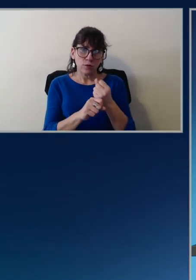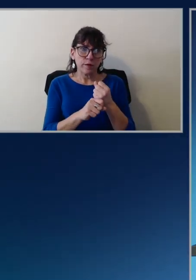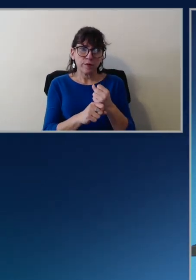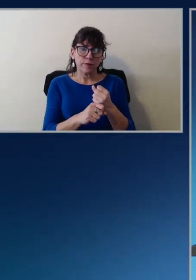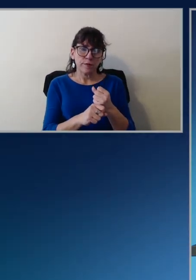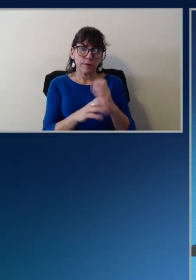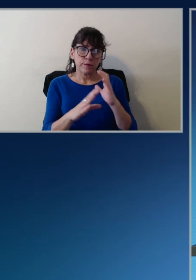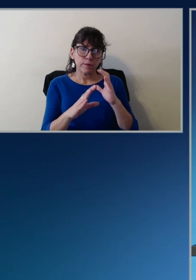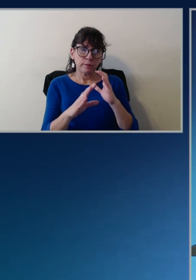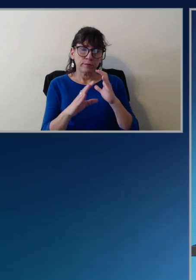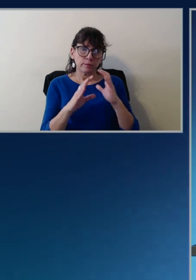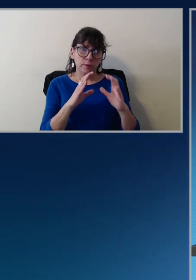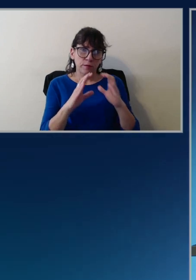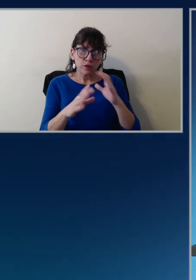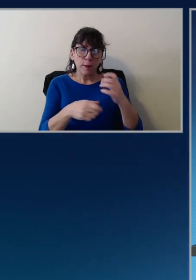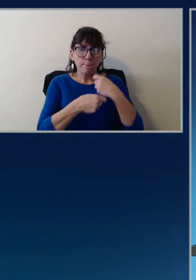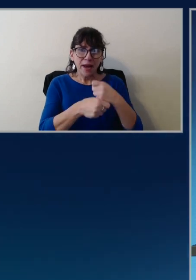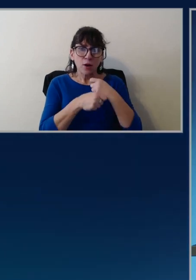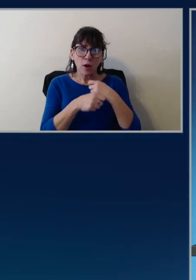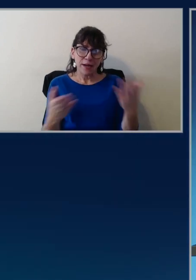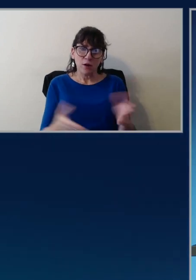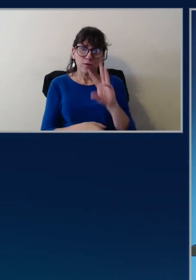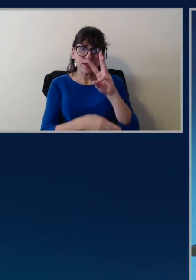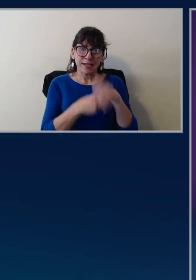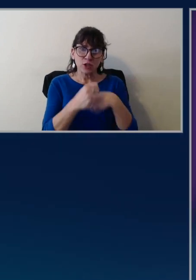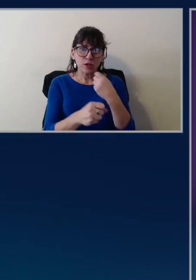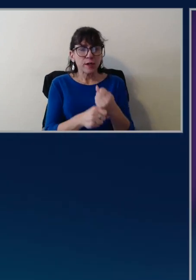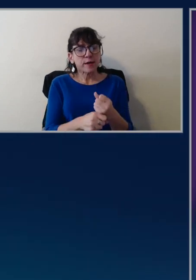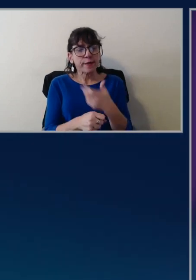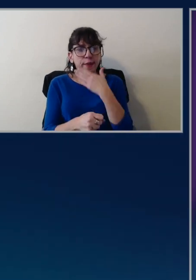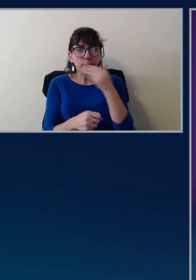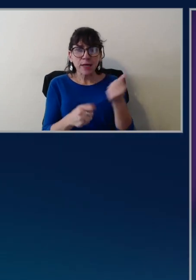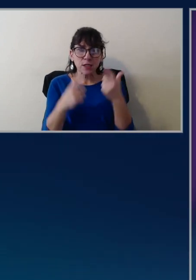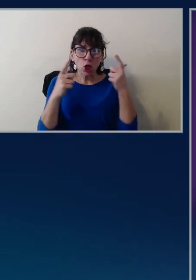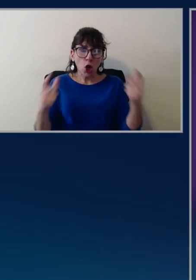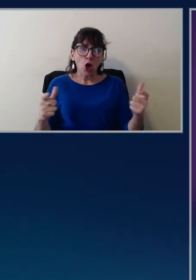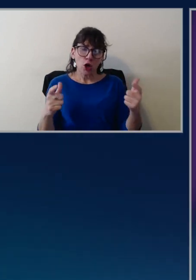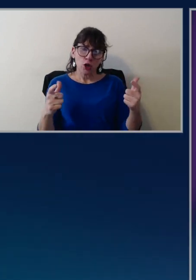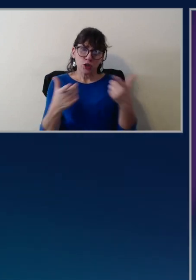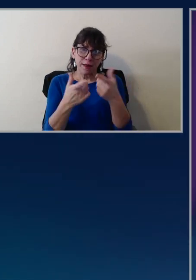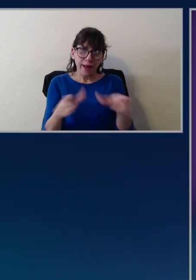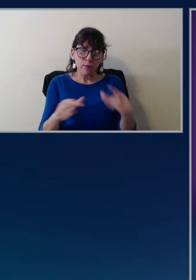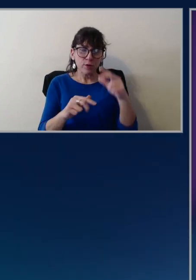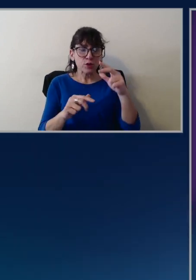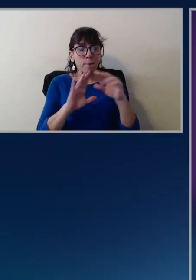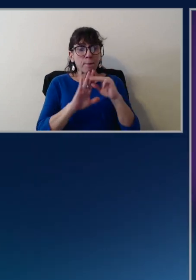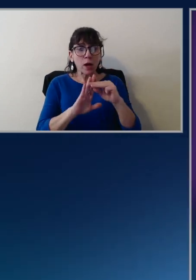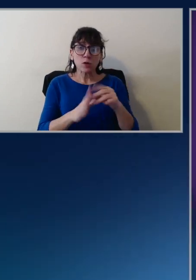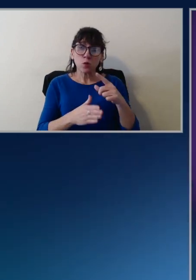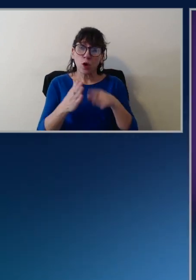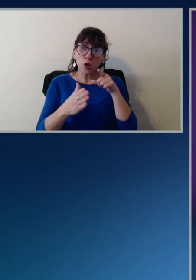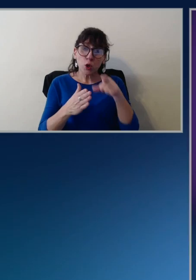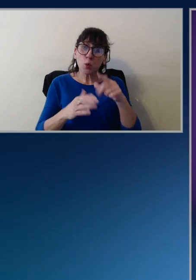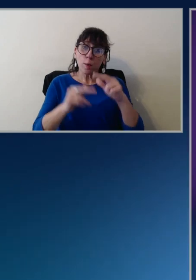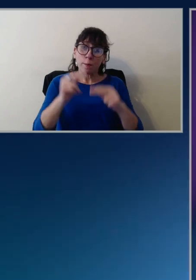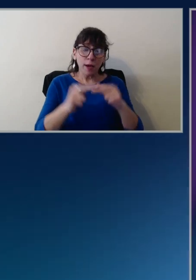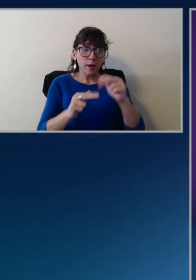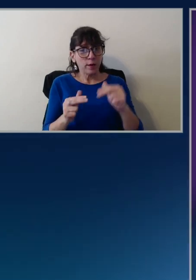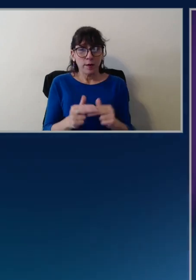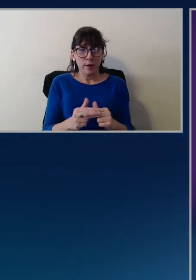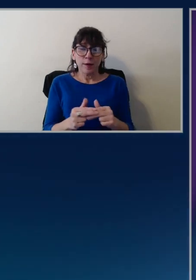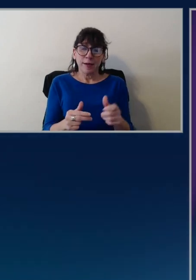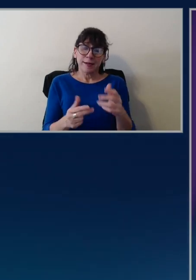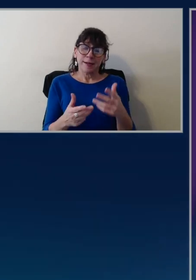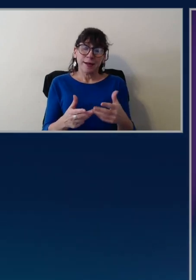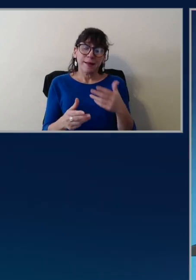years. And the best large language model is the one you are about to build. That is unambiguously the most exciting language